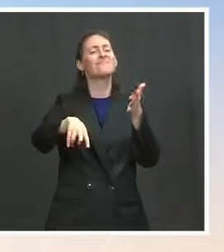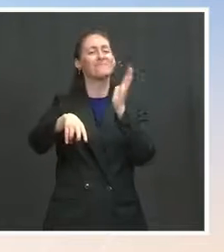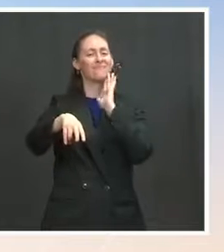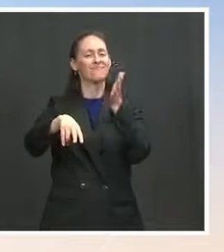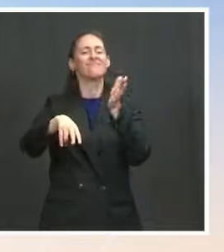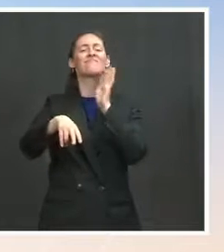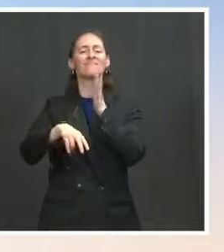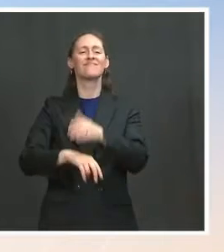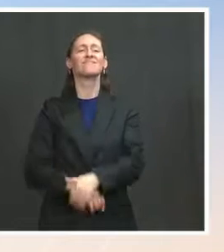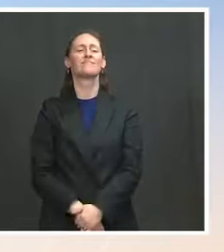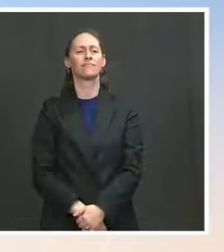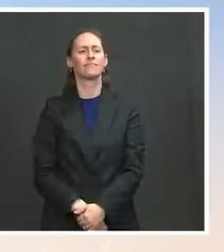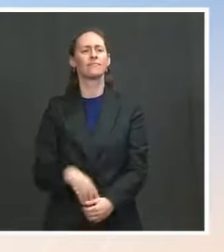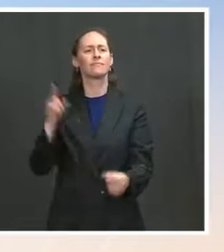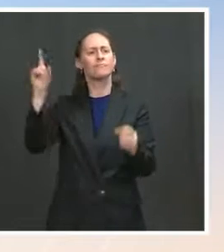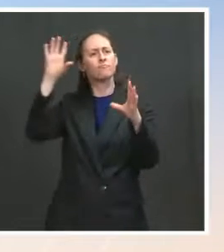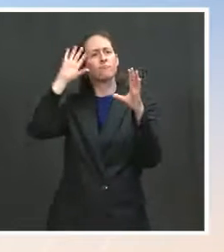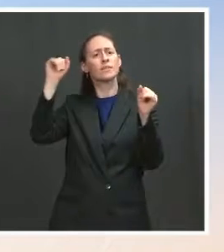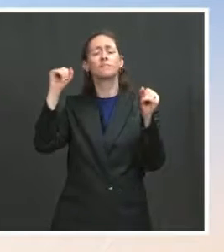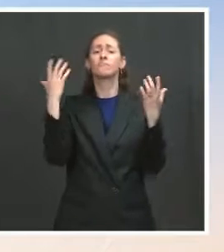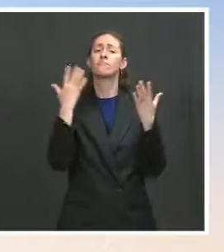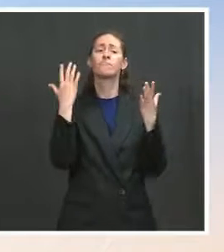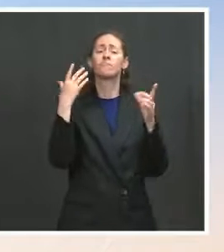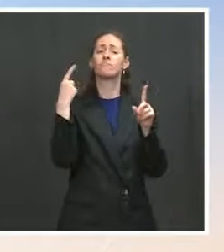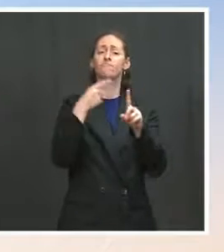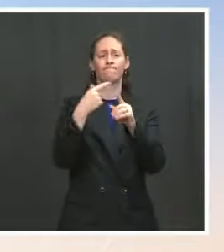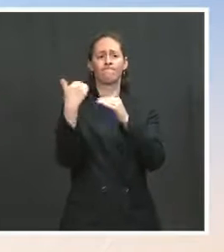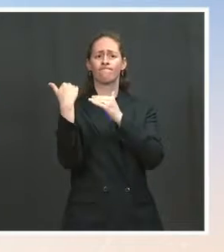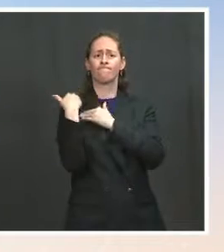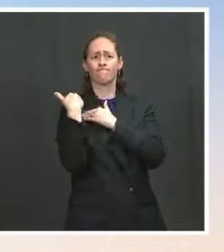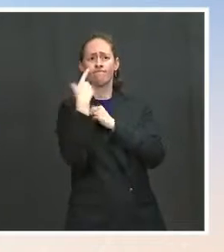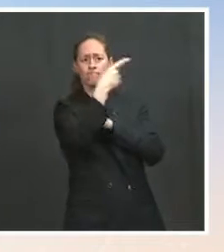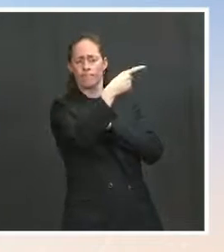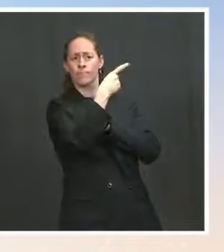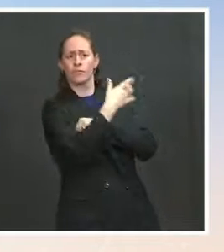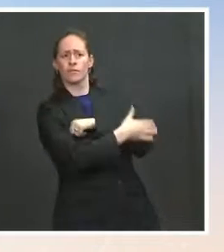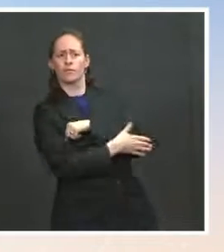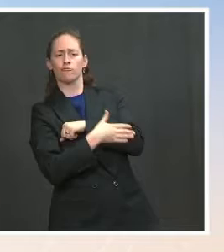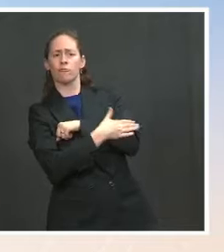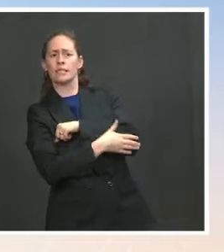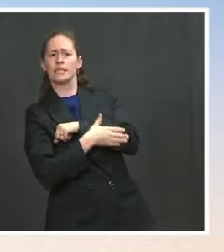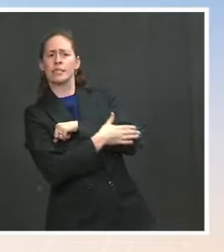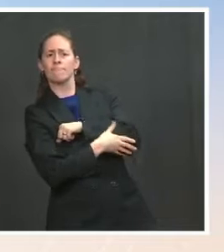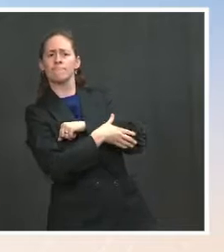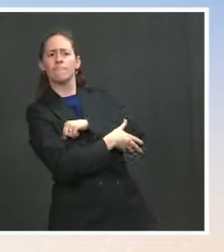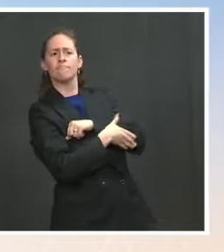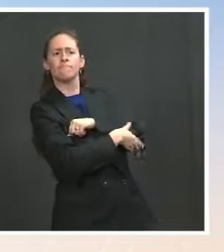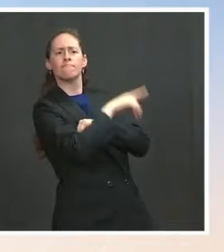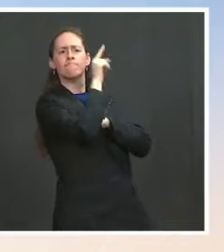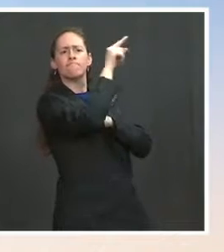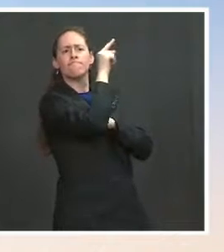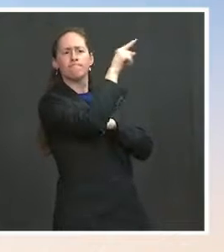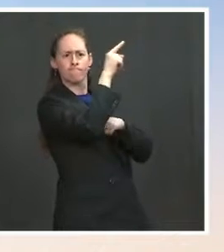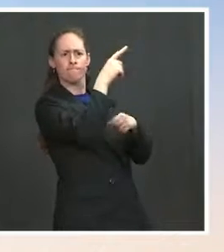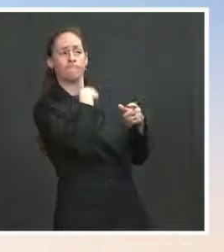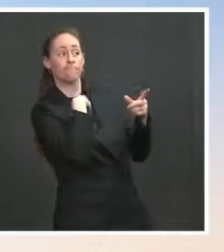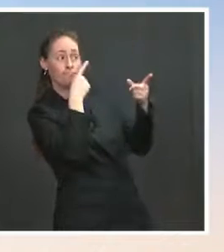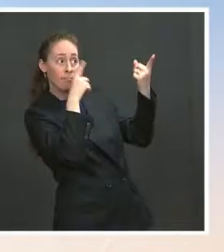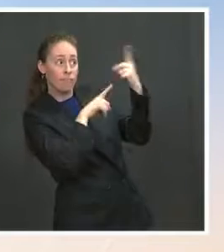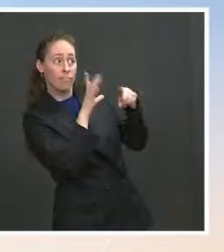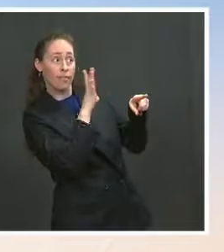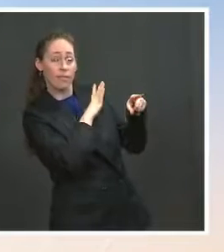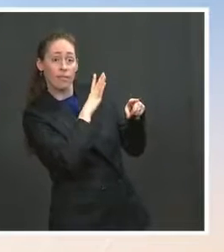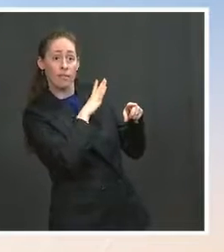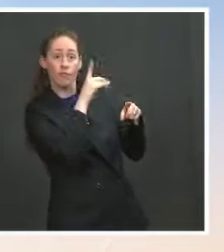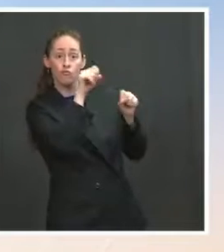that responsible states do not harbor ransomware criminals, and responsible countries must take decisive action against these ransomware